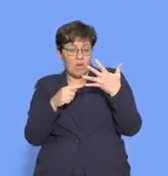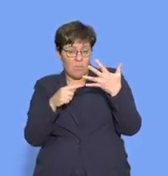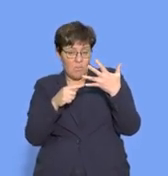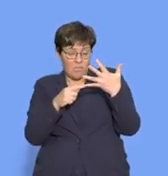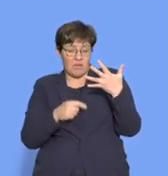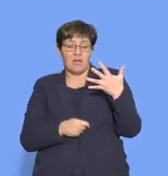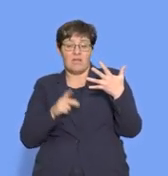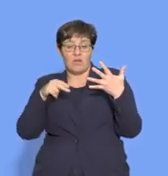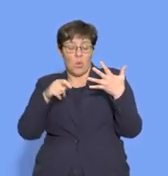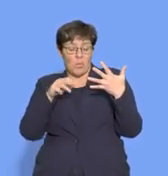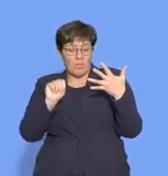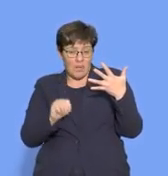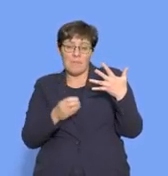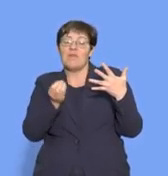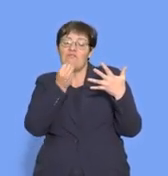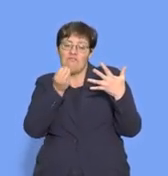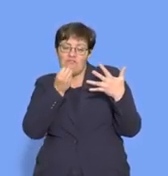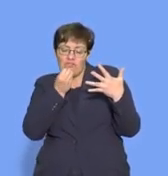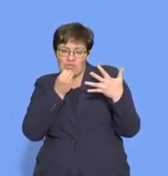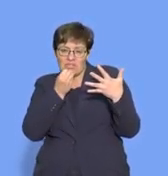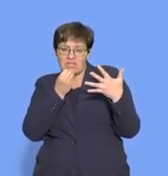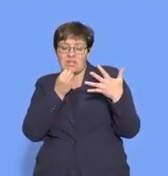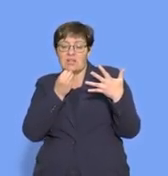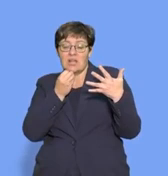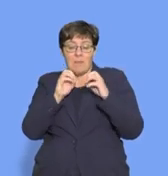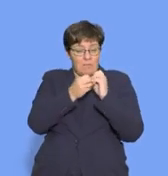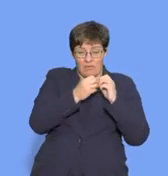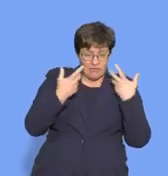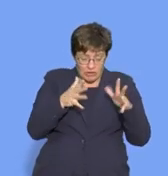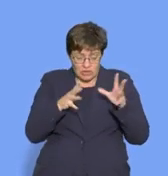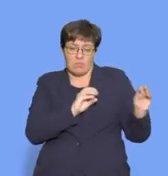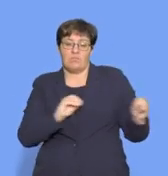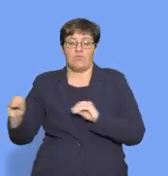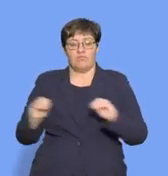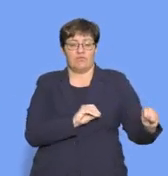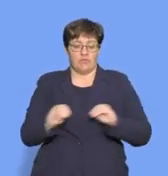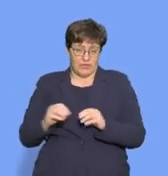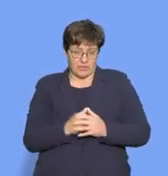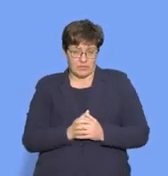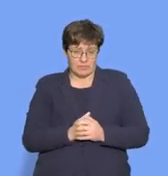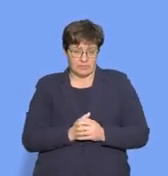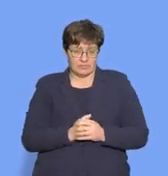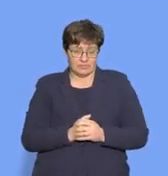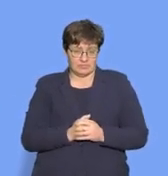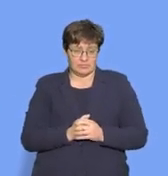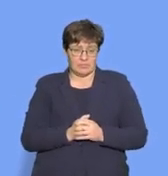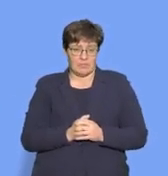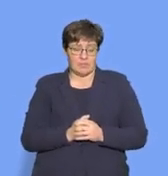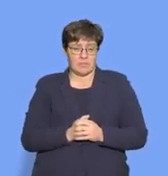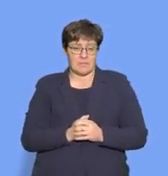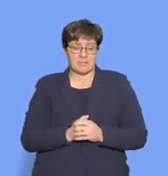is to transport food that has already been manufactured around the plant.